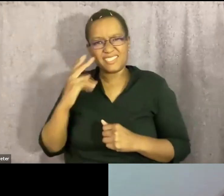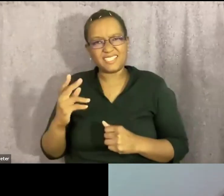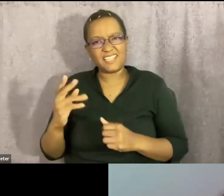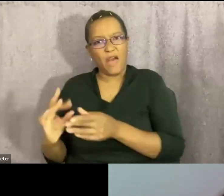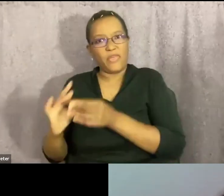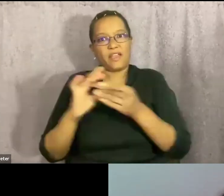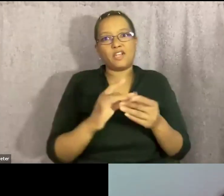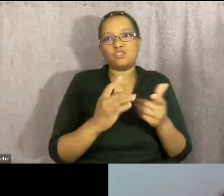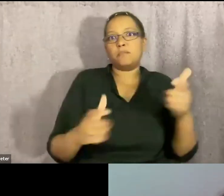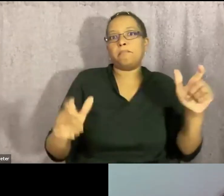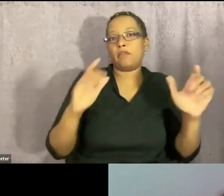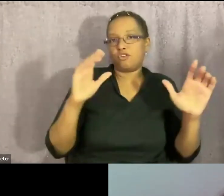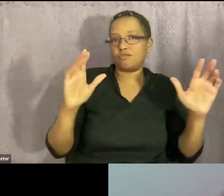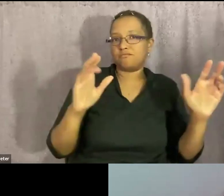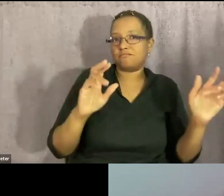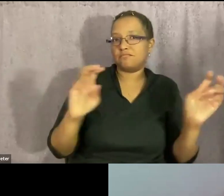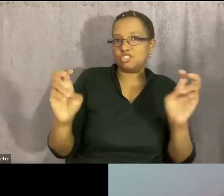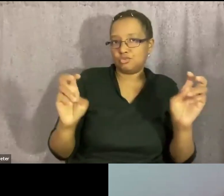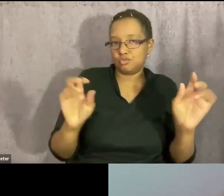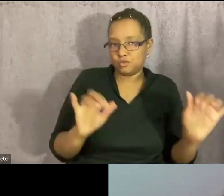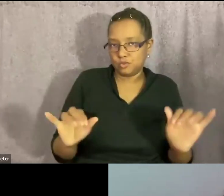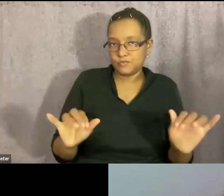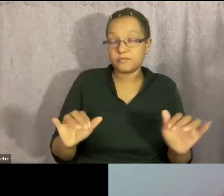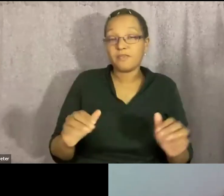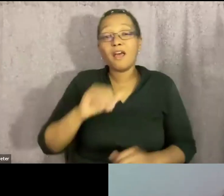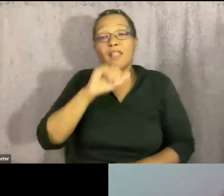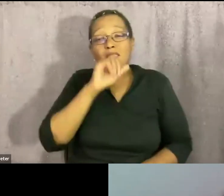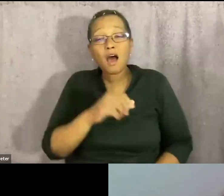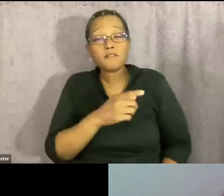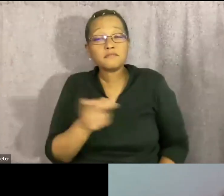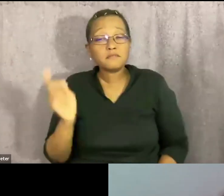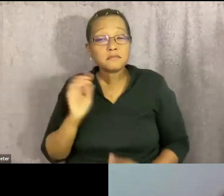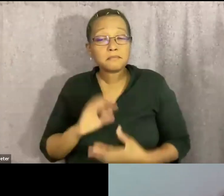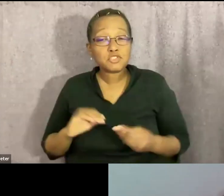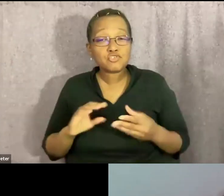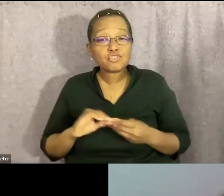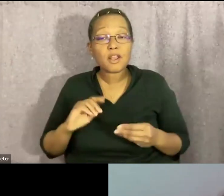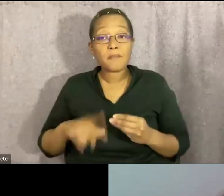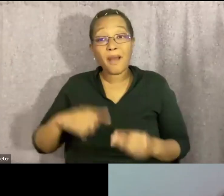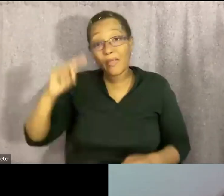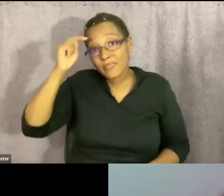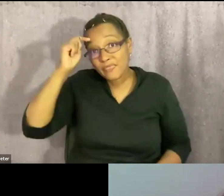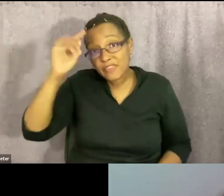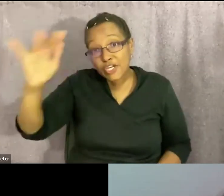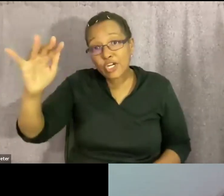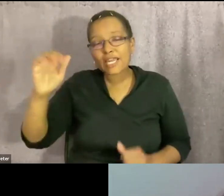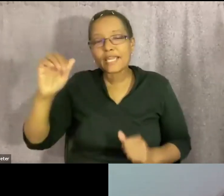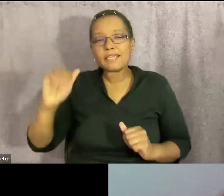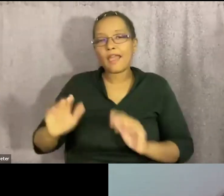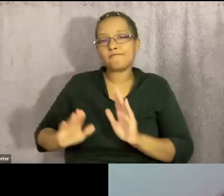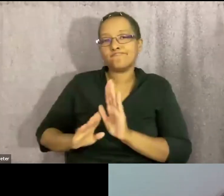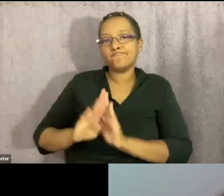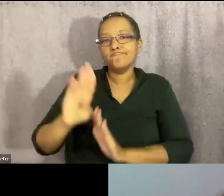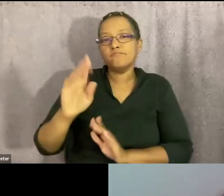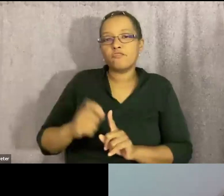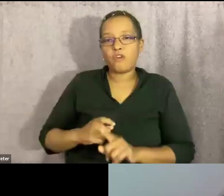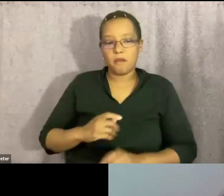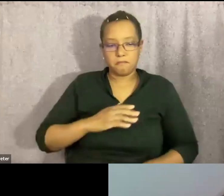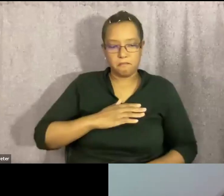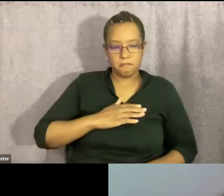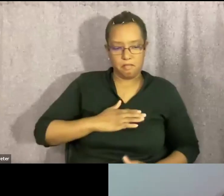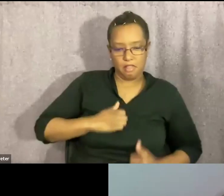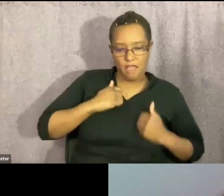political education is taking place on transnational colonialism within the US disability